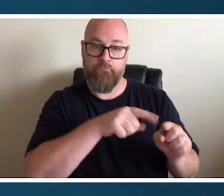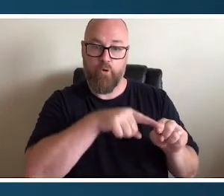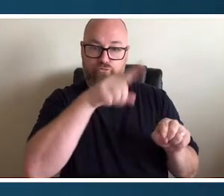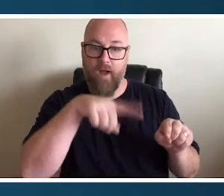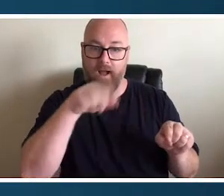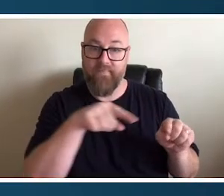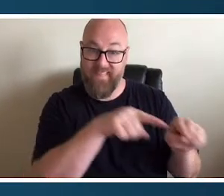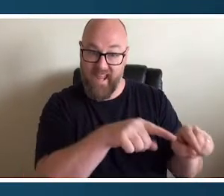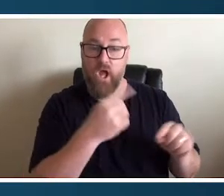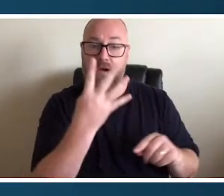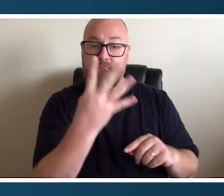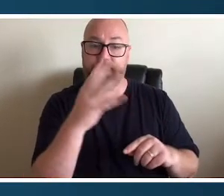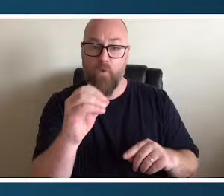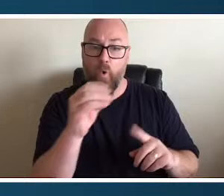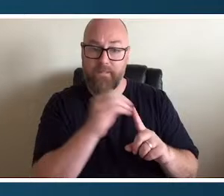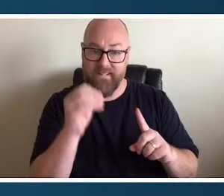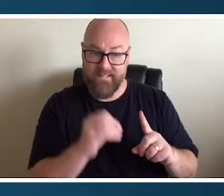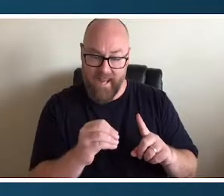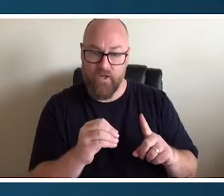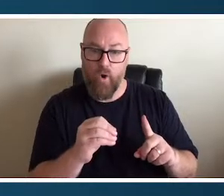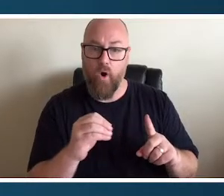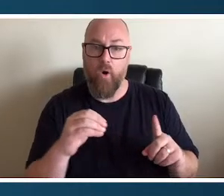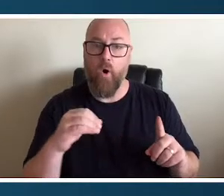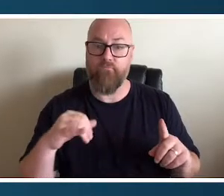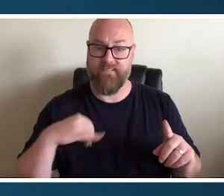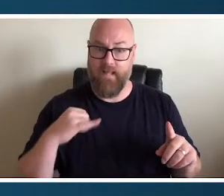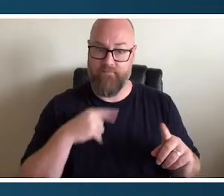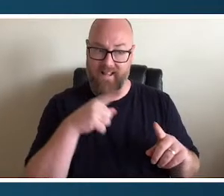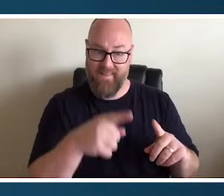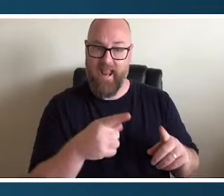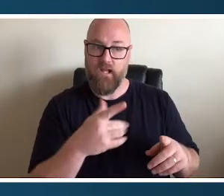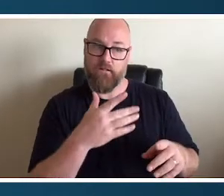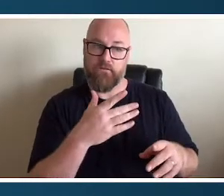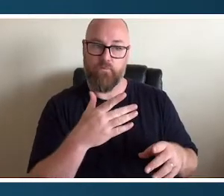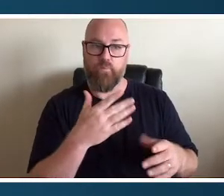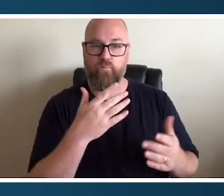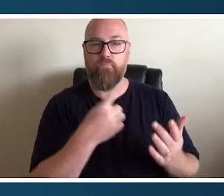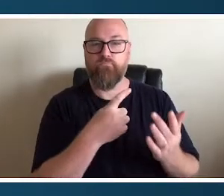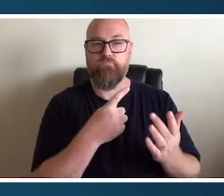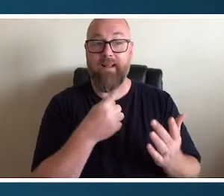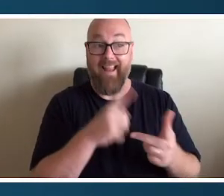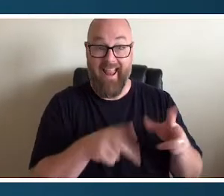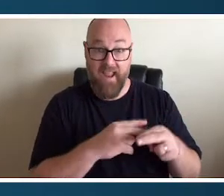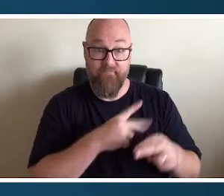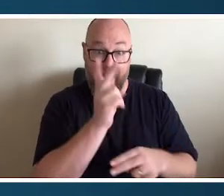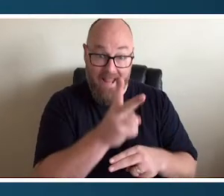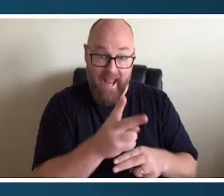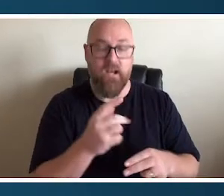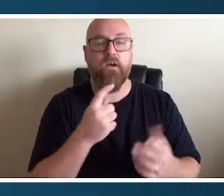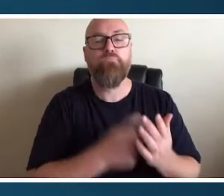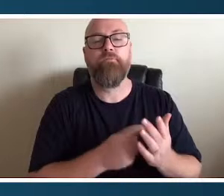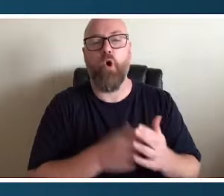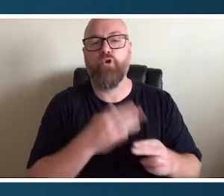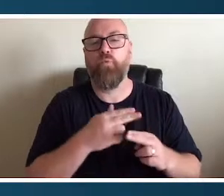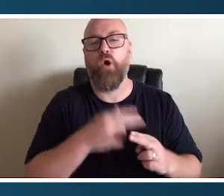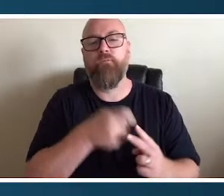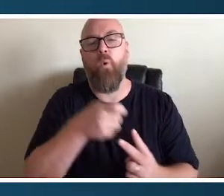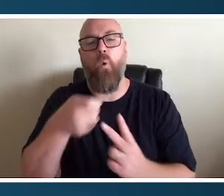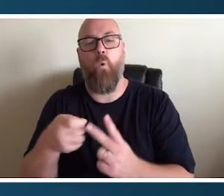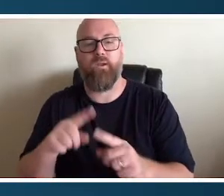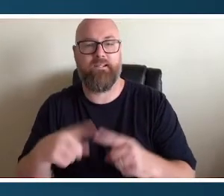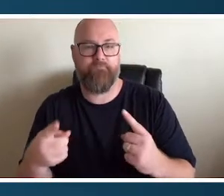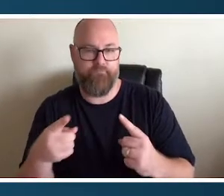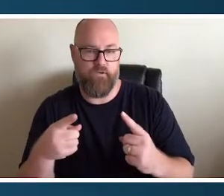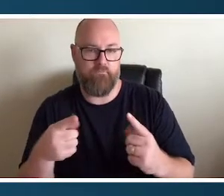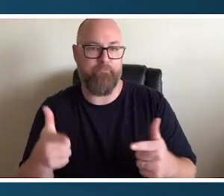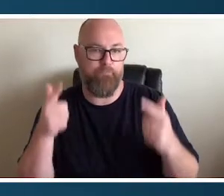of workers overall prefer to work for an alternative employers if given a chance. I want to make a point here. This is